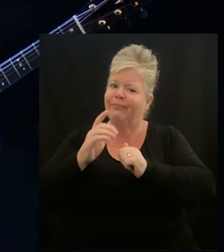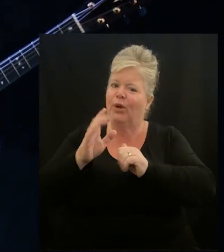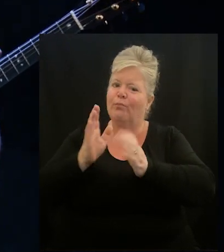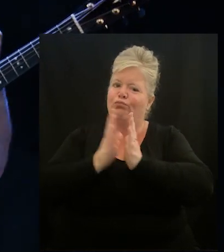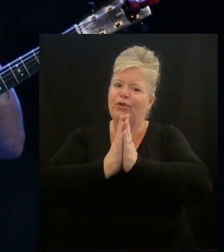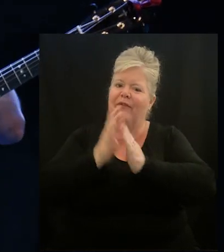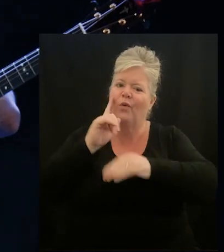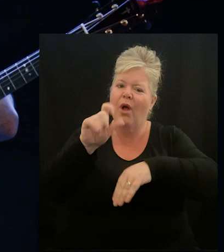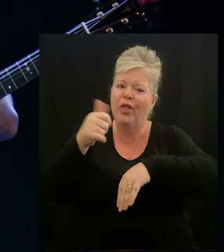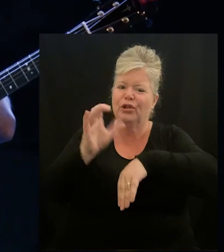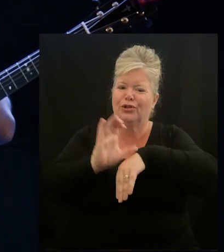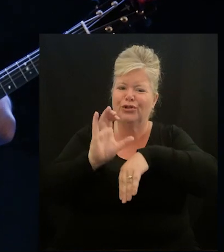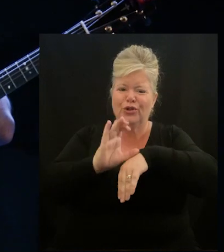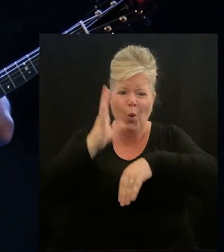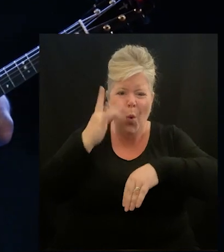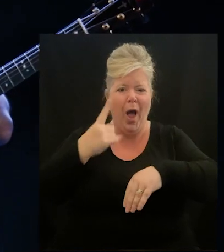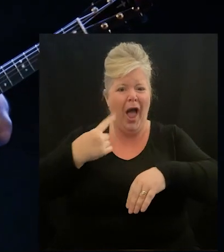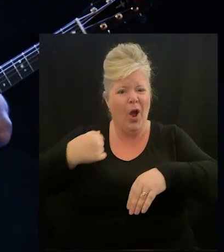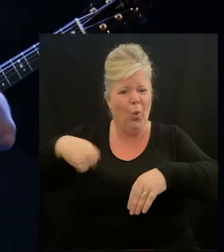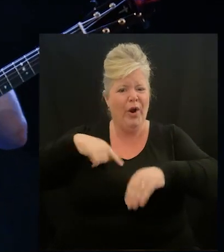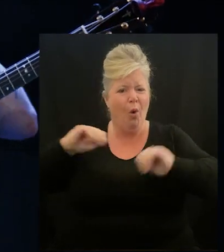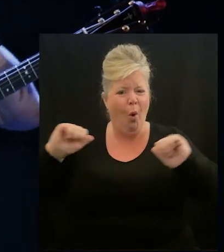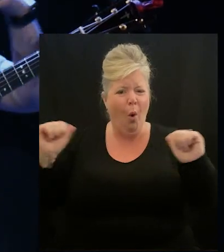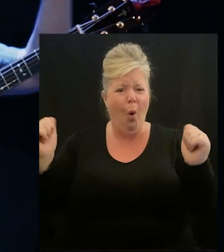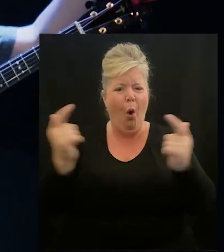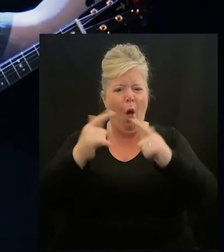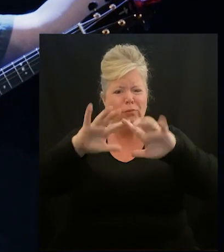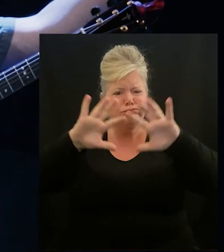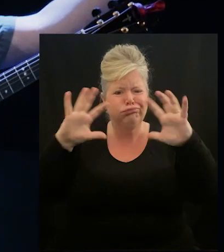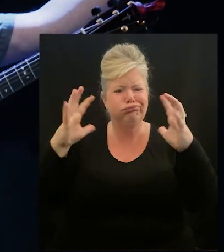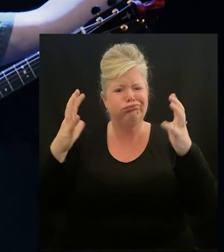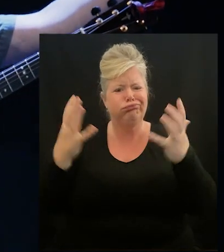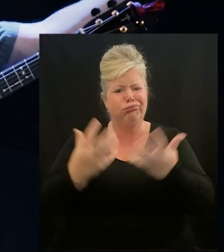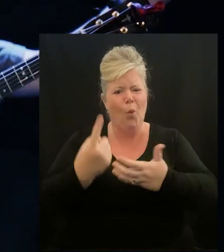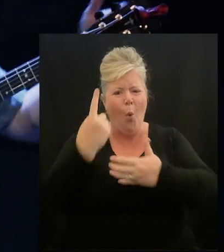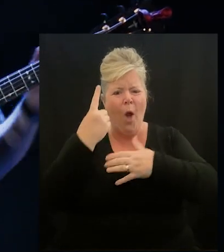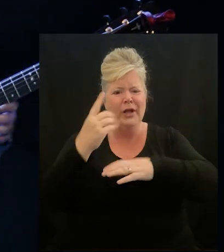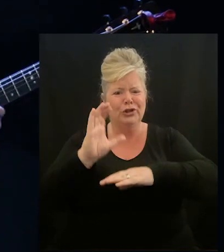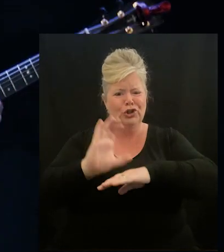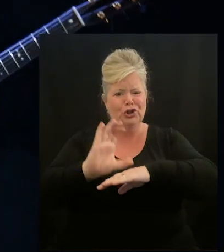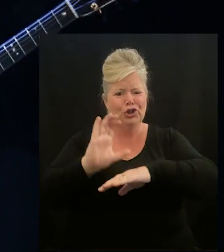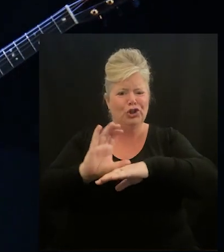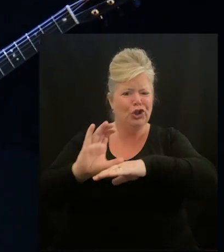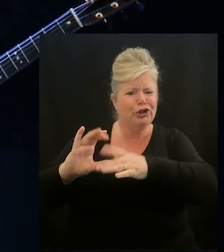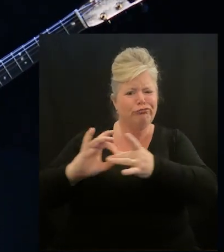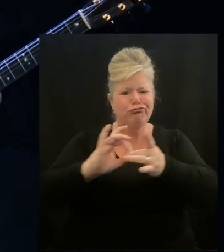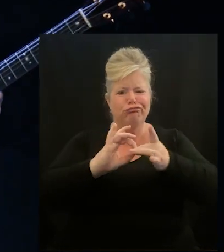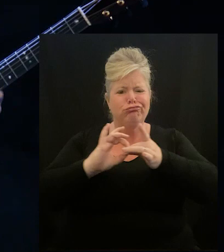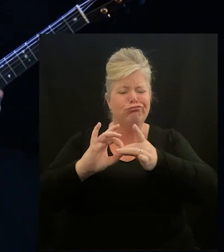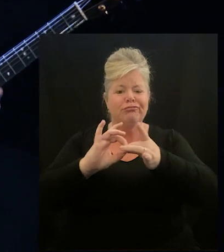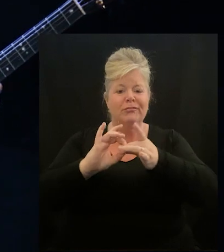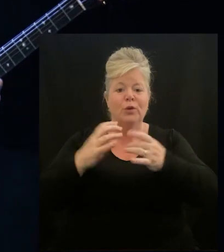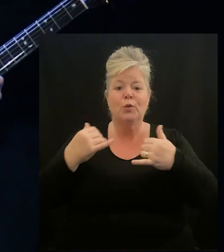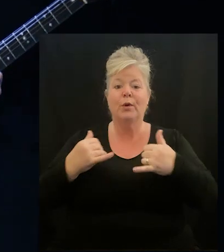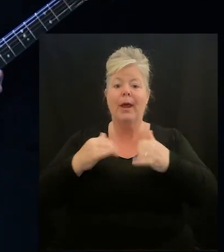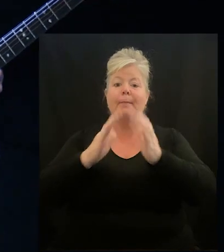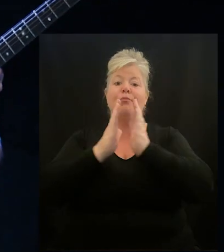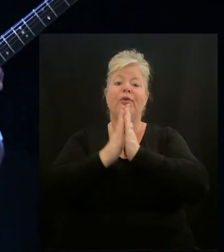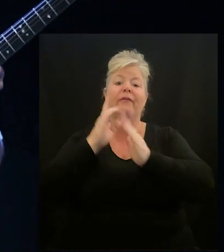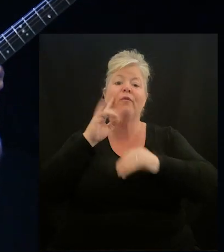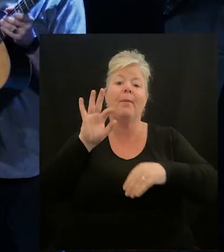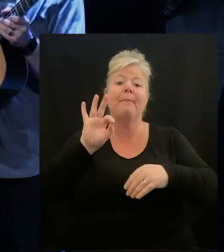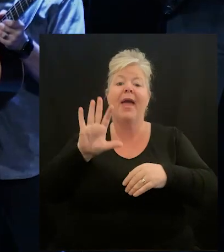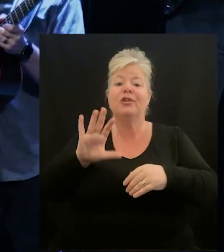churches, because we are the body of Christ as one church all around the world. And so today we're praying for